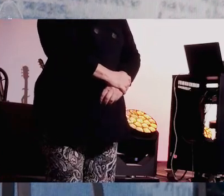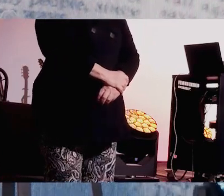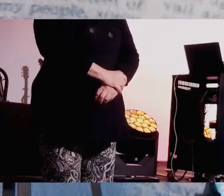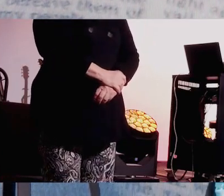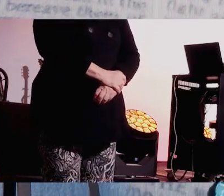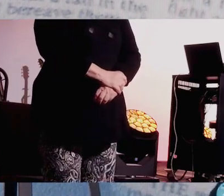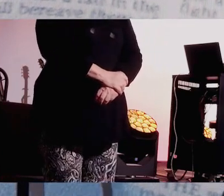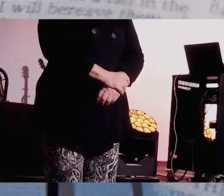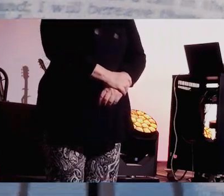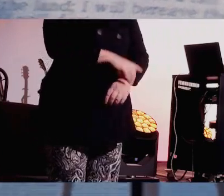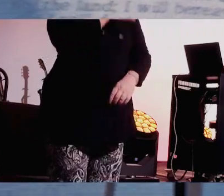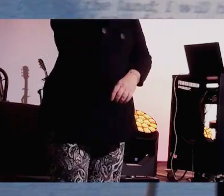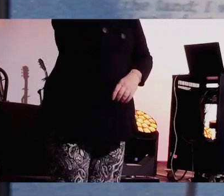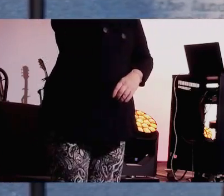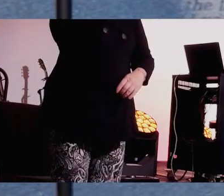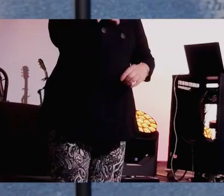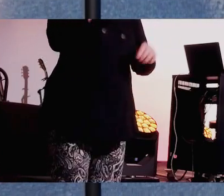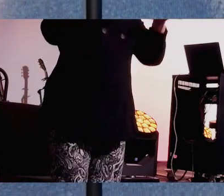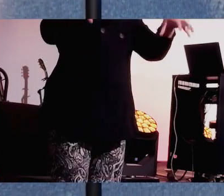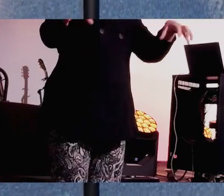If we separate these two,